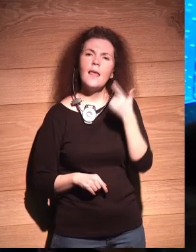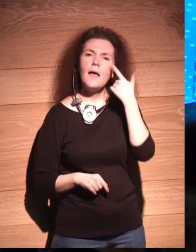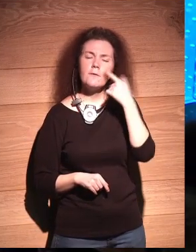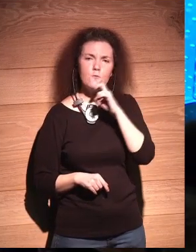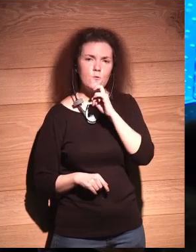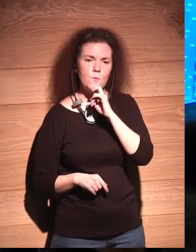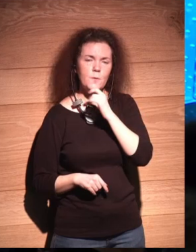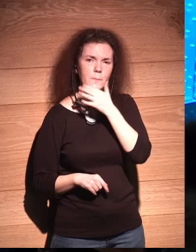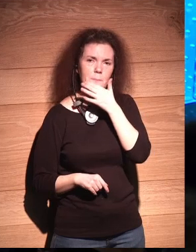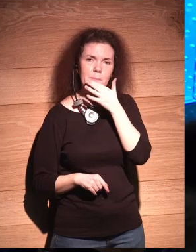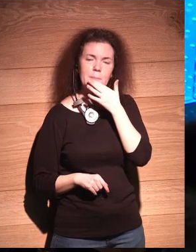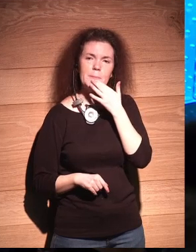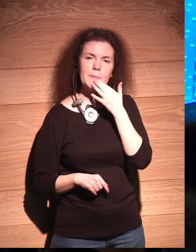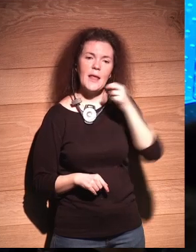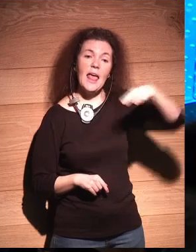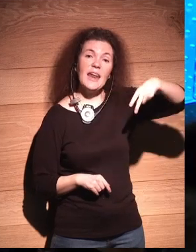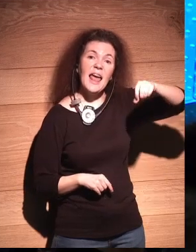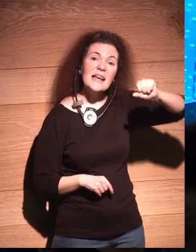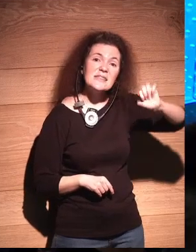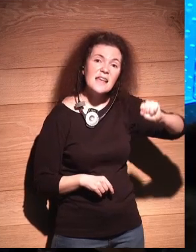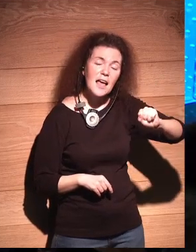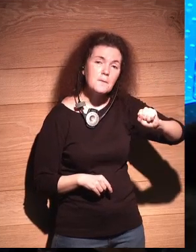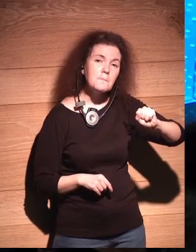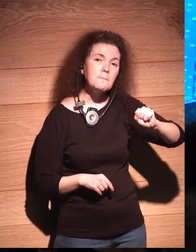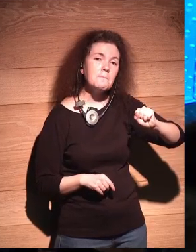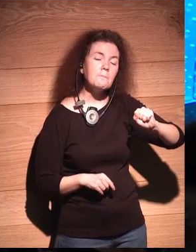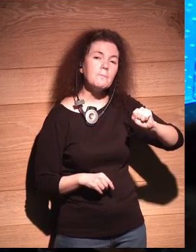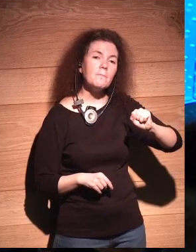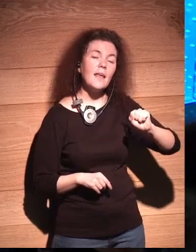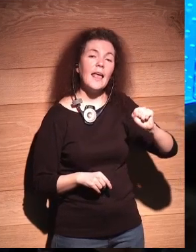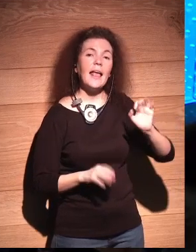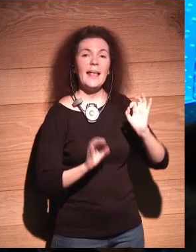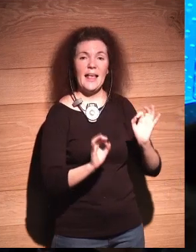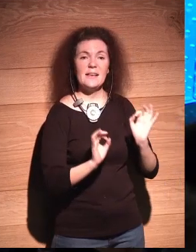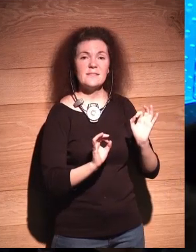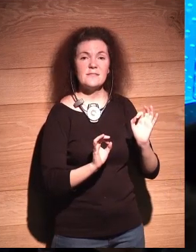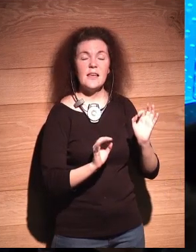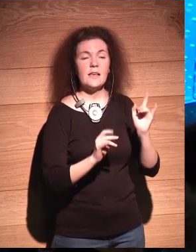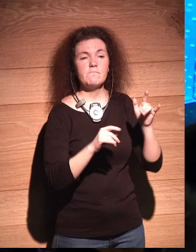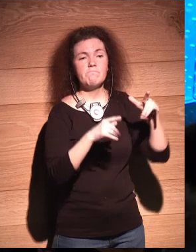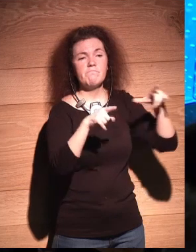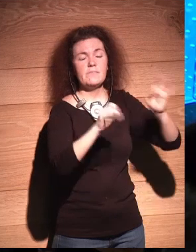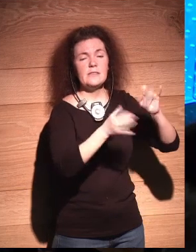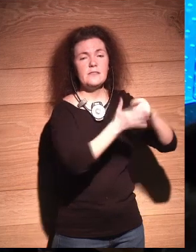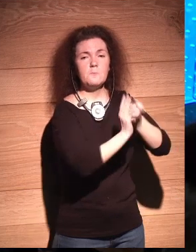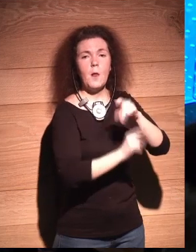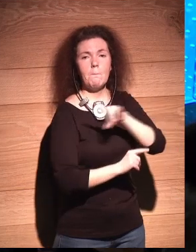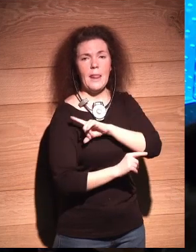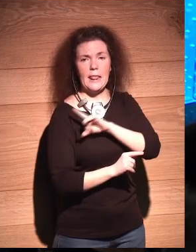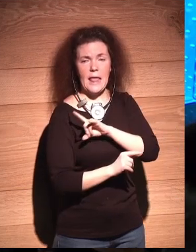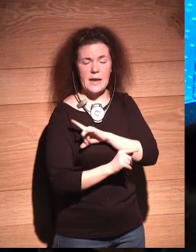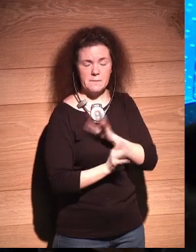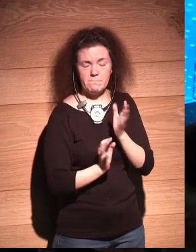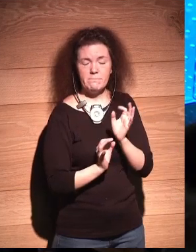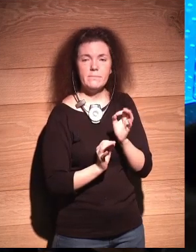NASA is largely a military operation, basically. It is doing, it used to be about,